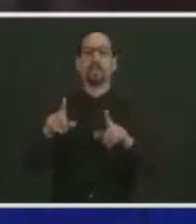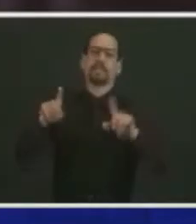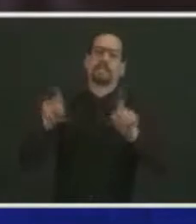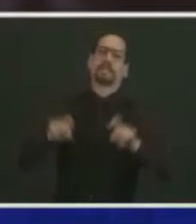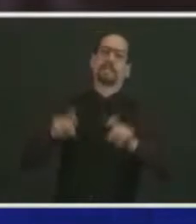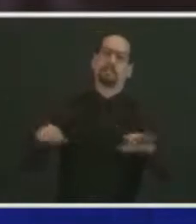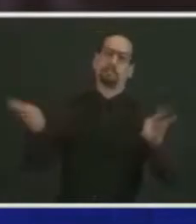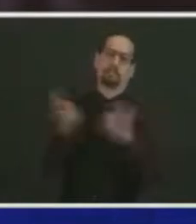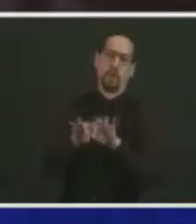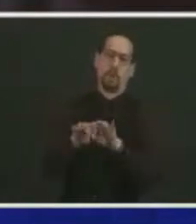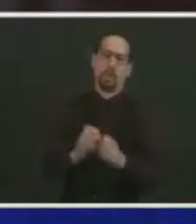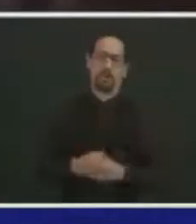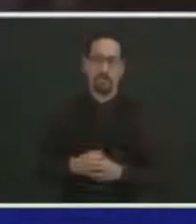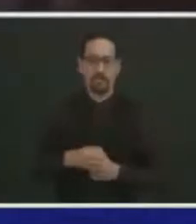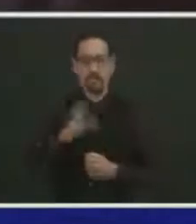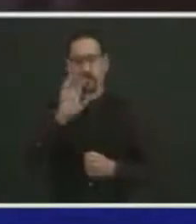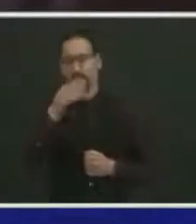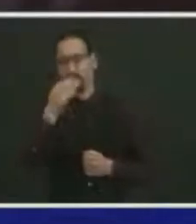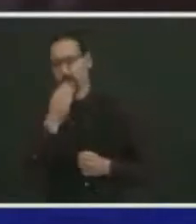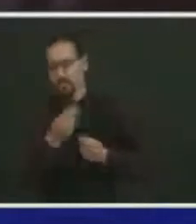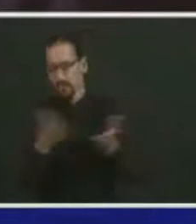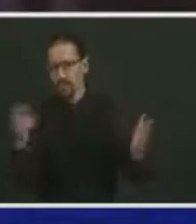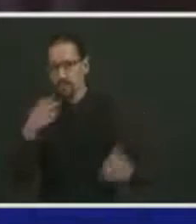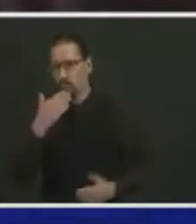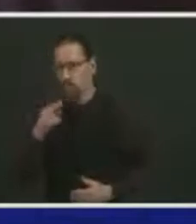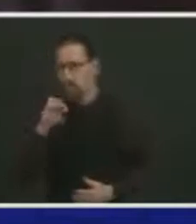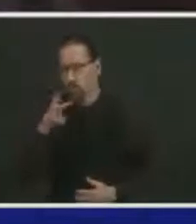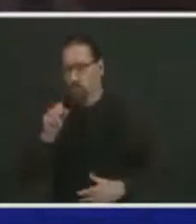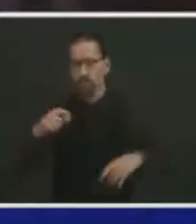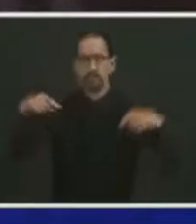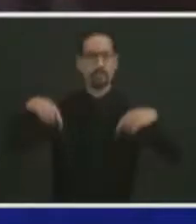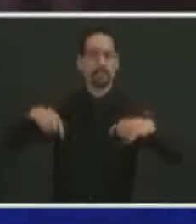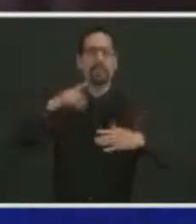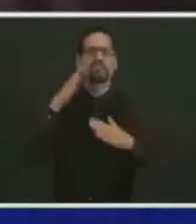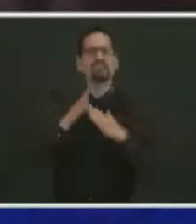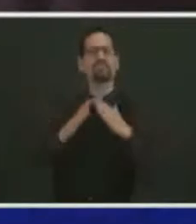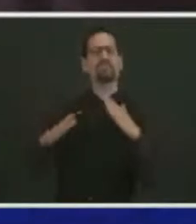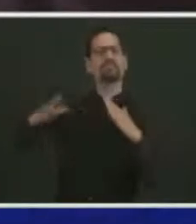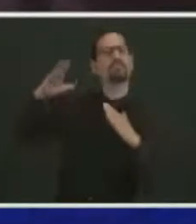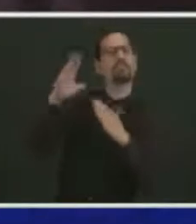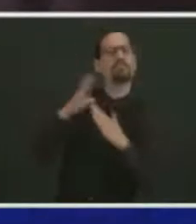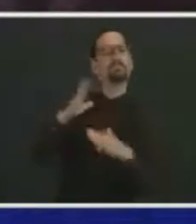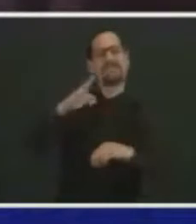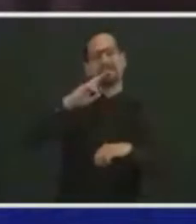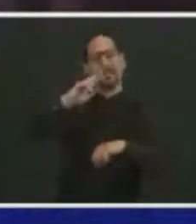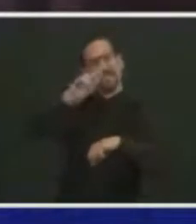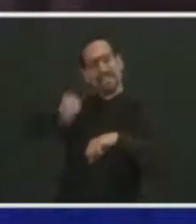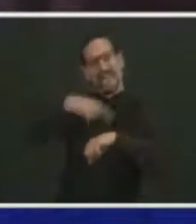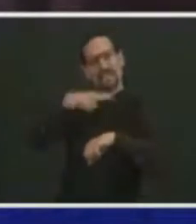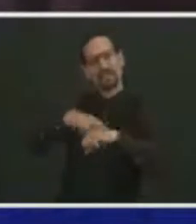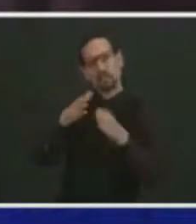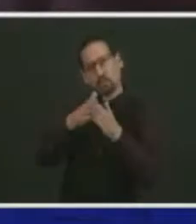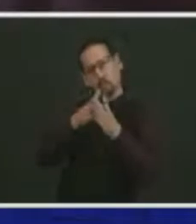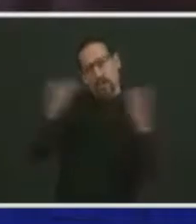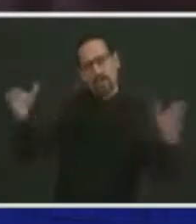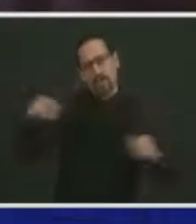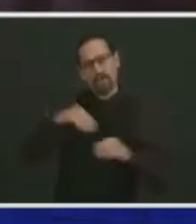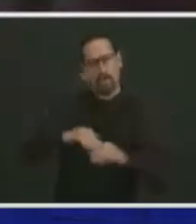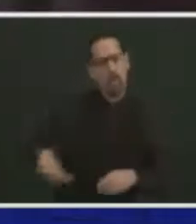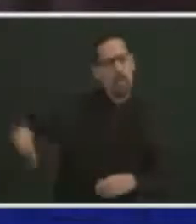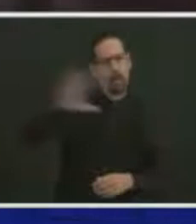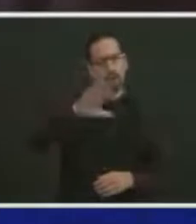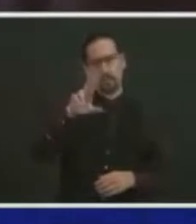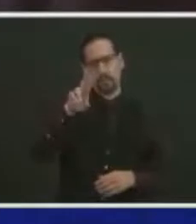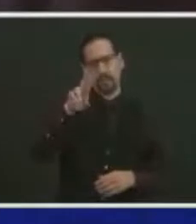Rhode Island is the best in the nation when it comes to testing. We are a national leader, arguably a global